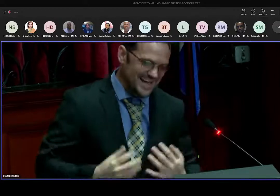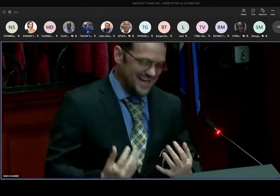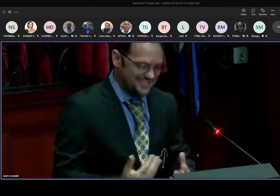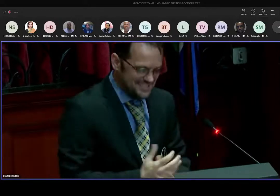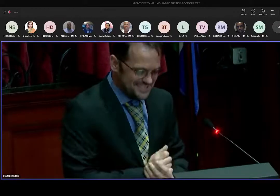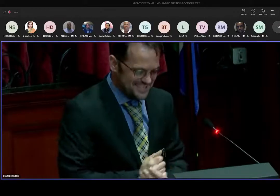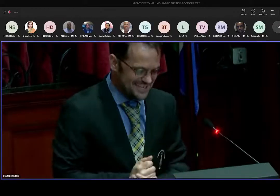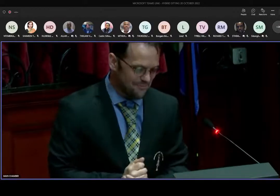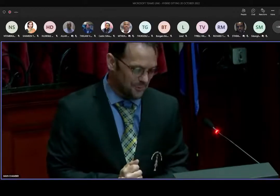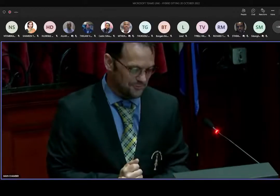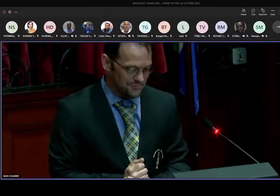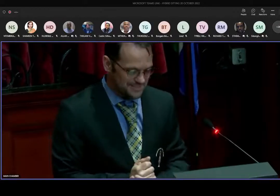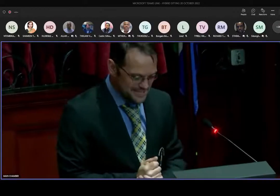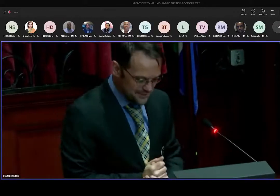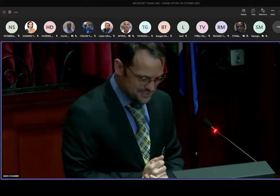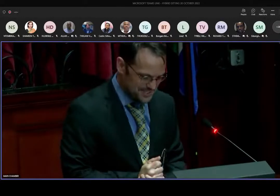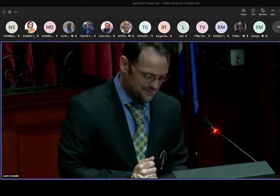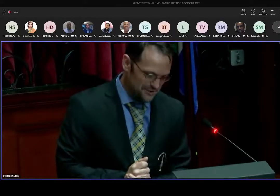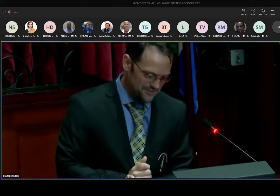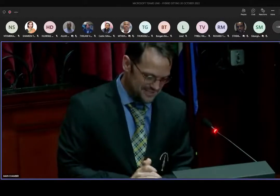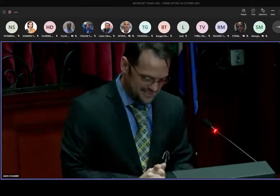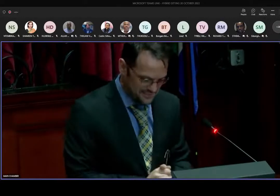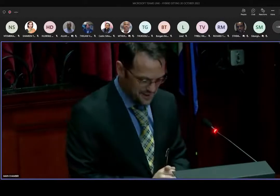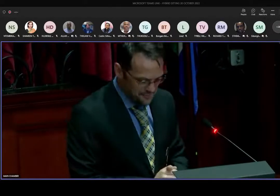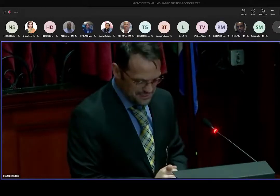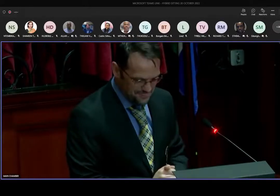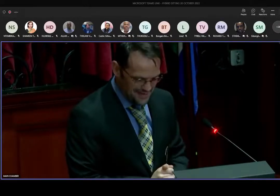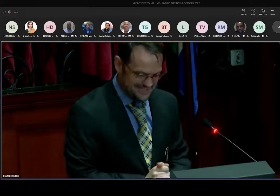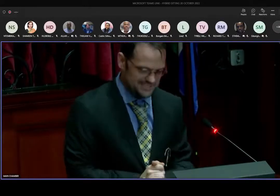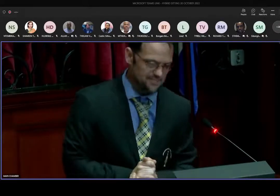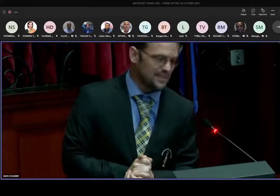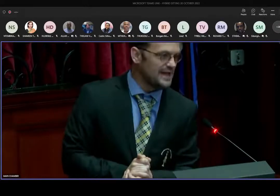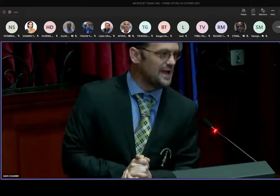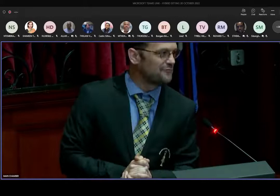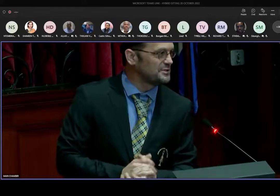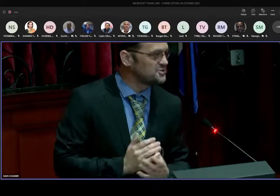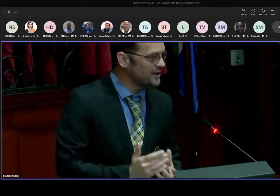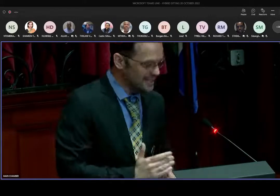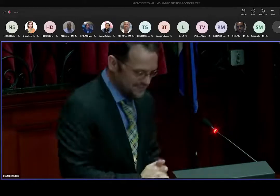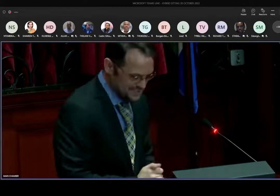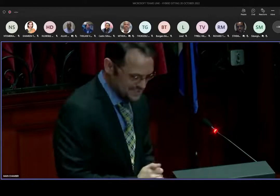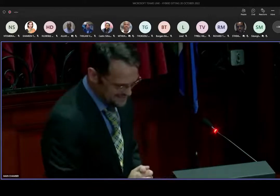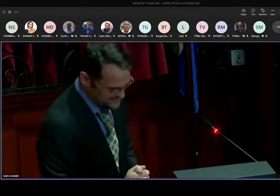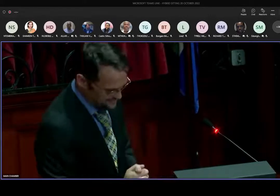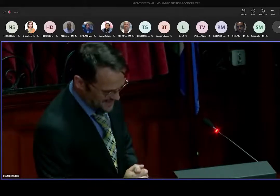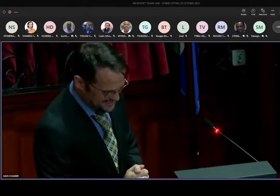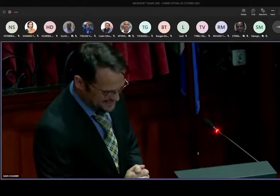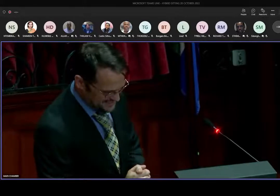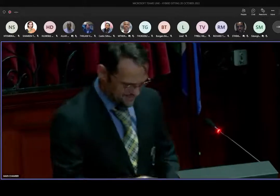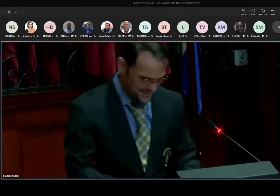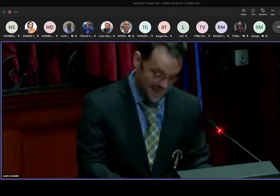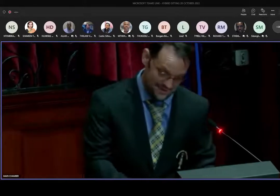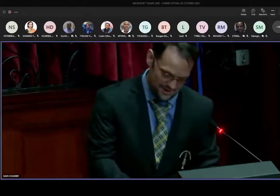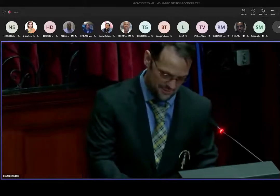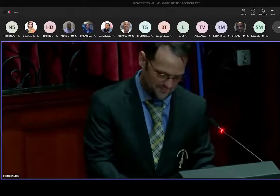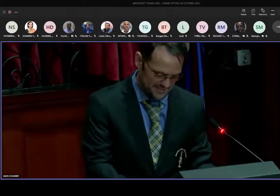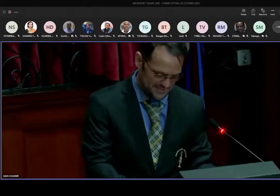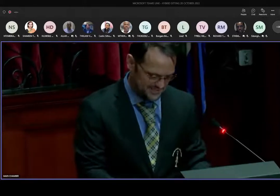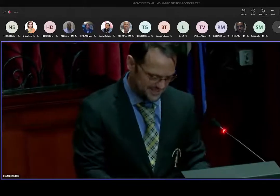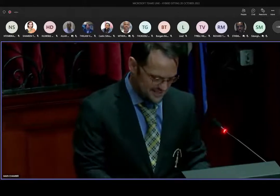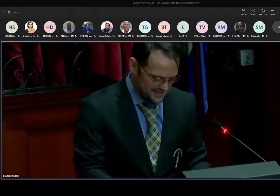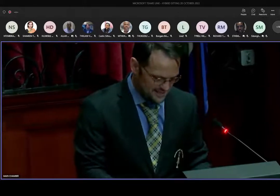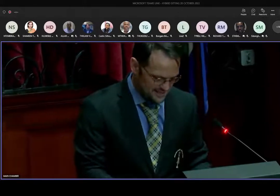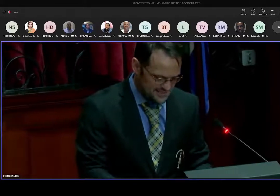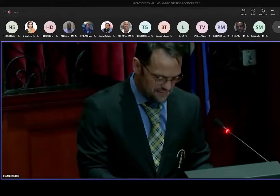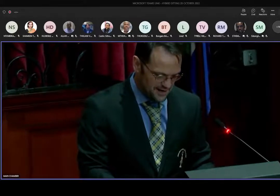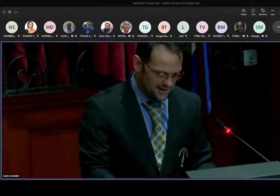motion, as it is clearly born from a deep concern for the residents of our municipalities and for the struggling municipalities of KZN and other